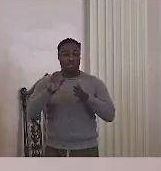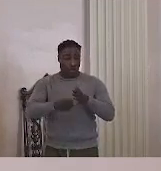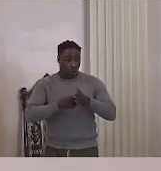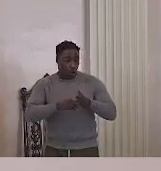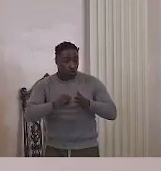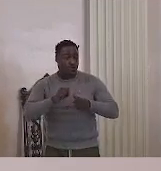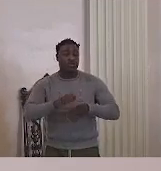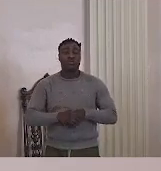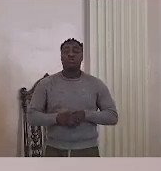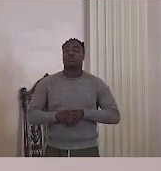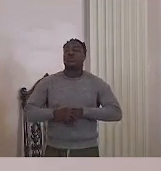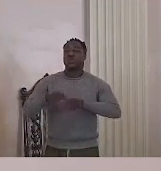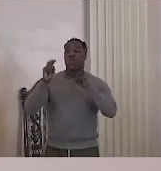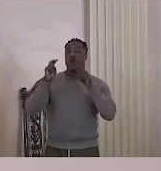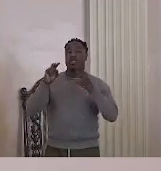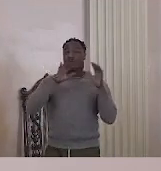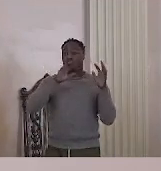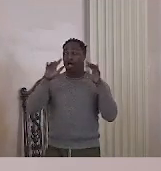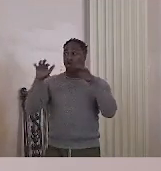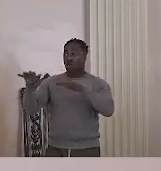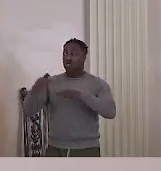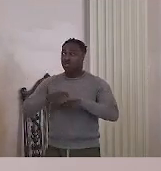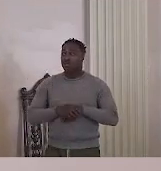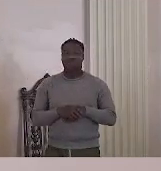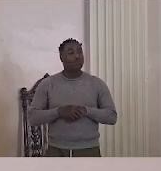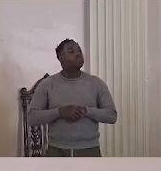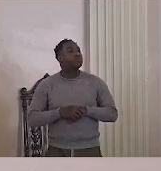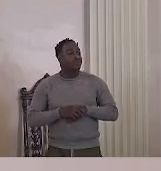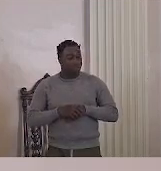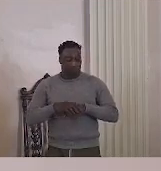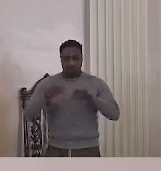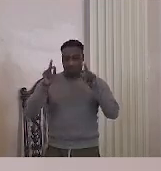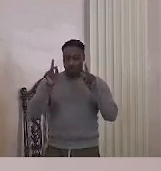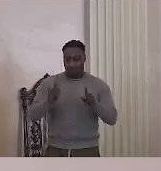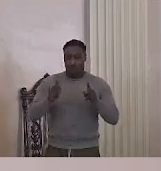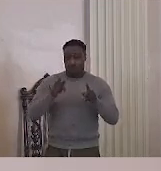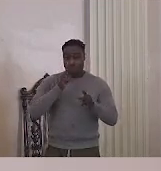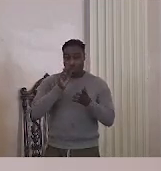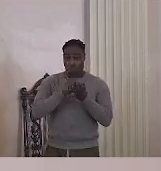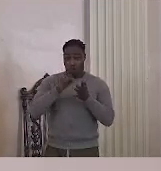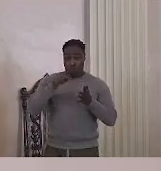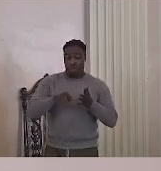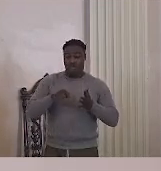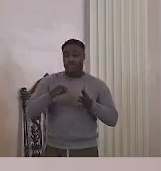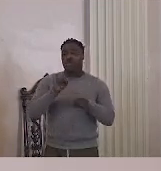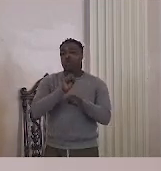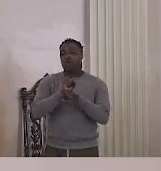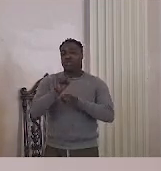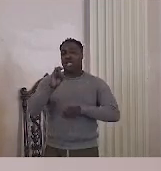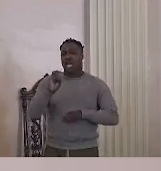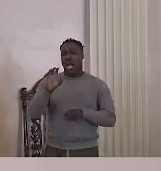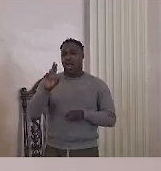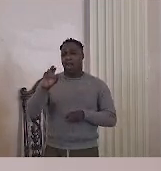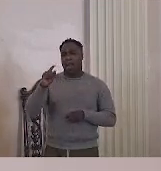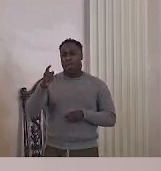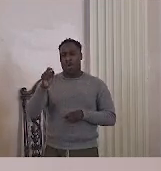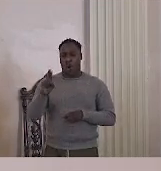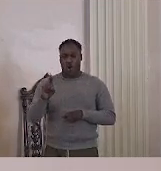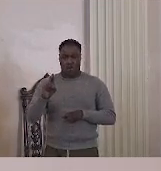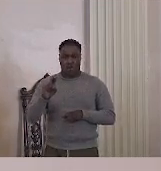J. Drew Lanham, who is a Clemson University professor and a MacArthur Foundation Fellow.